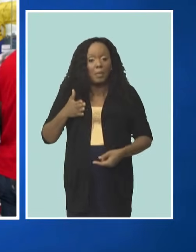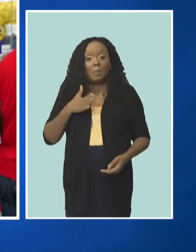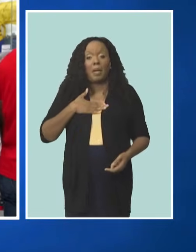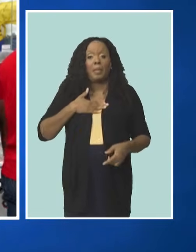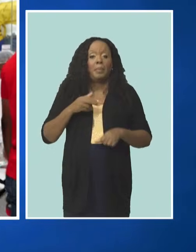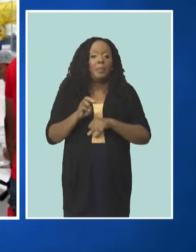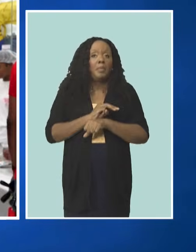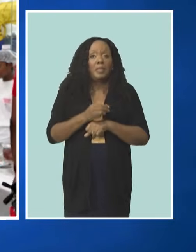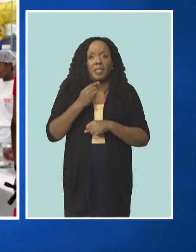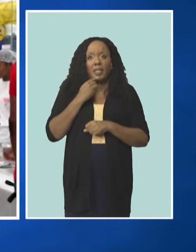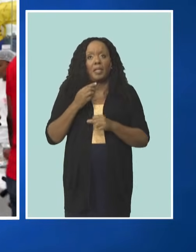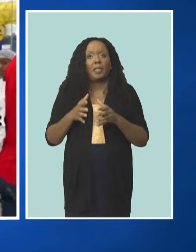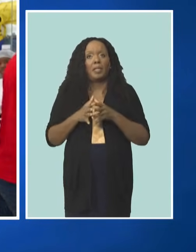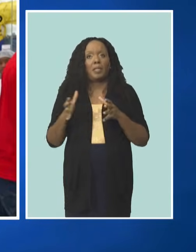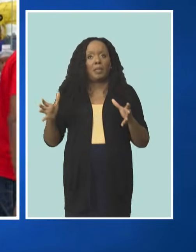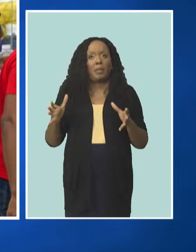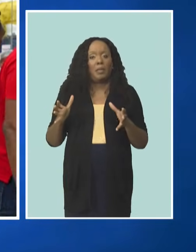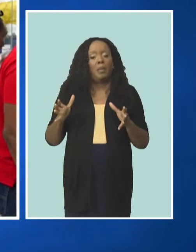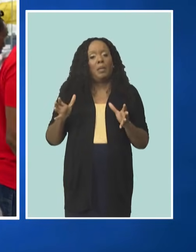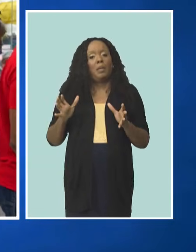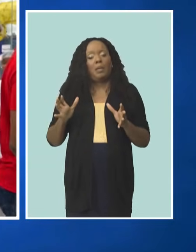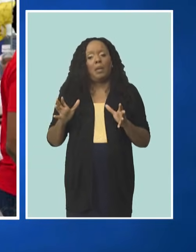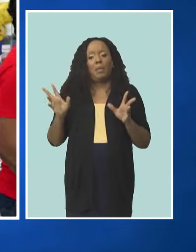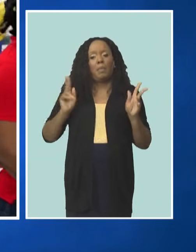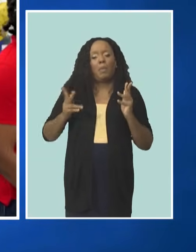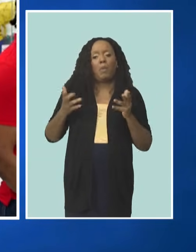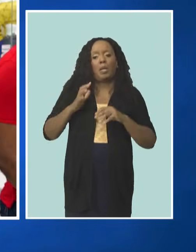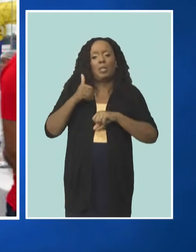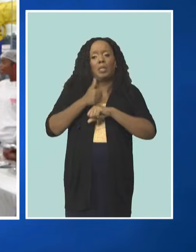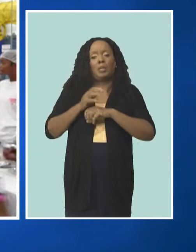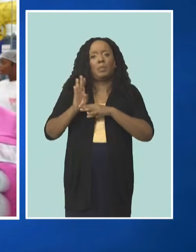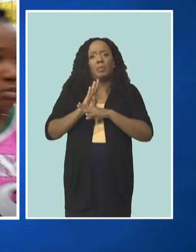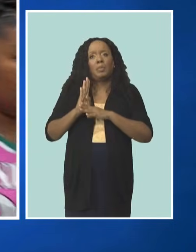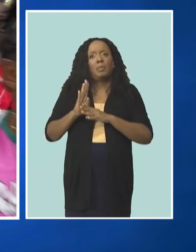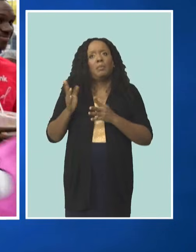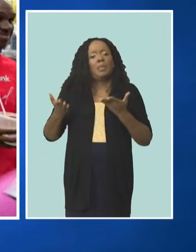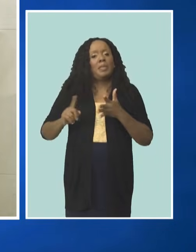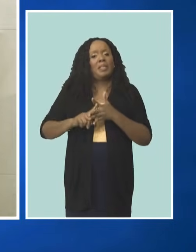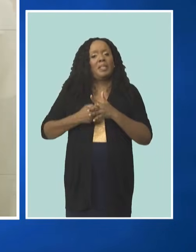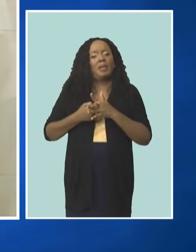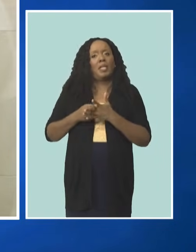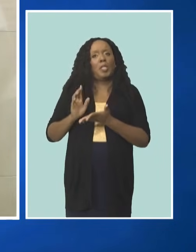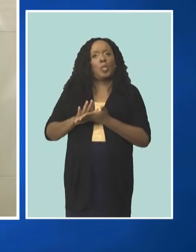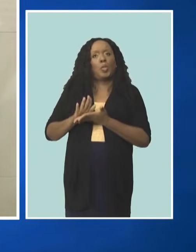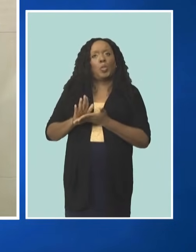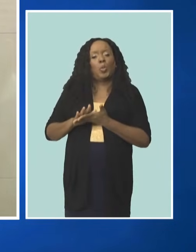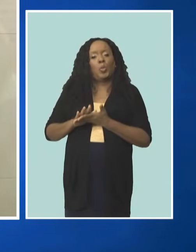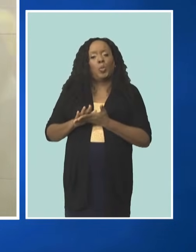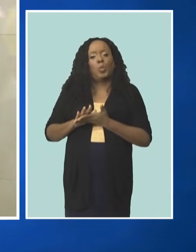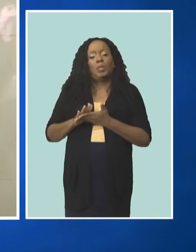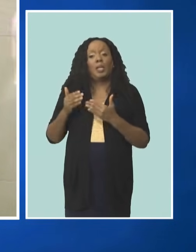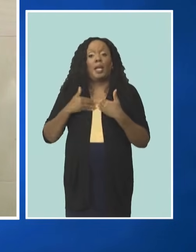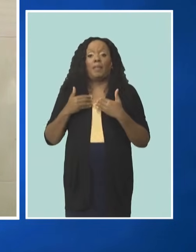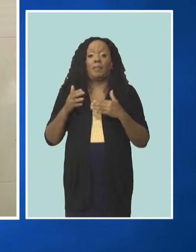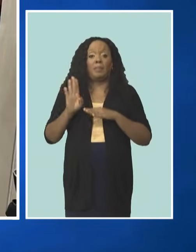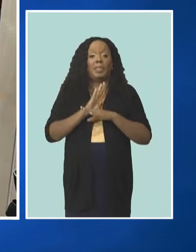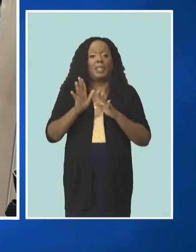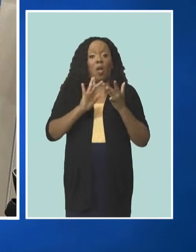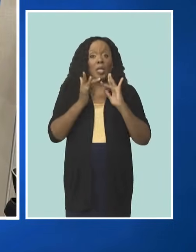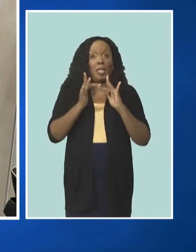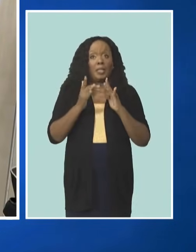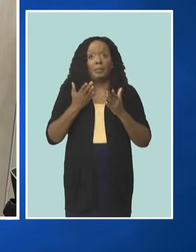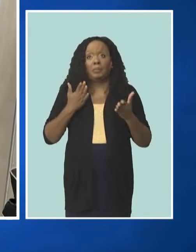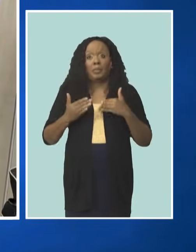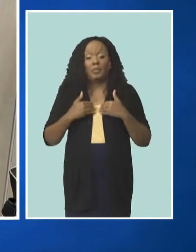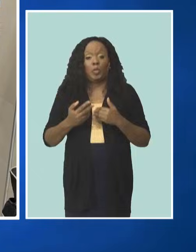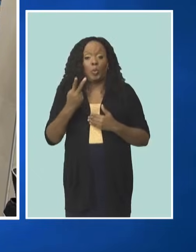of entrepreneurs, they start in the school environment. They may have a job full time, but they also have businesses online, and they don't have just one business. They may